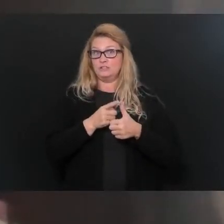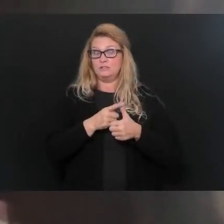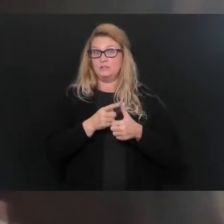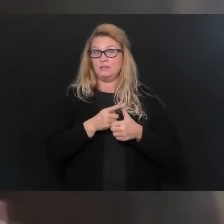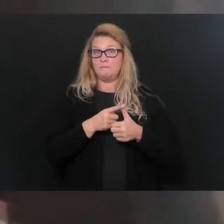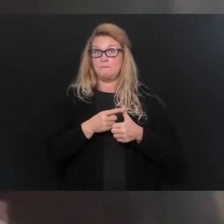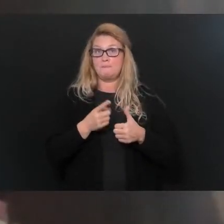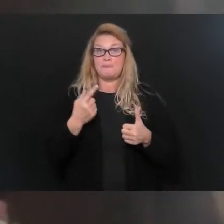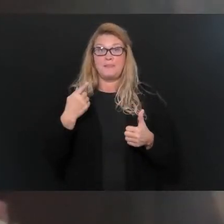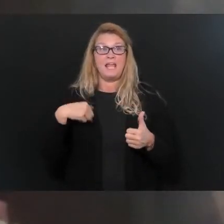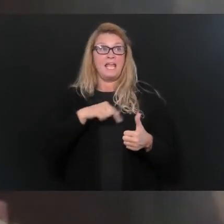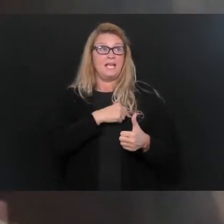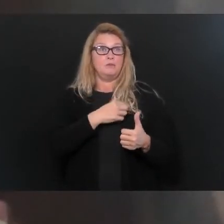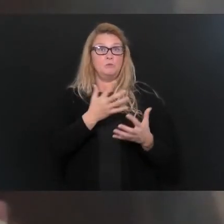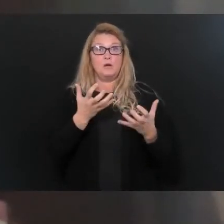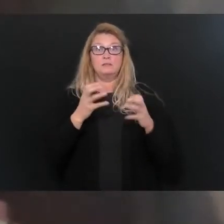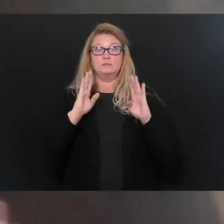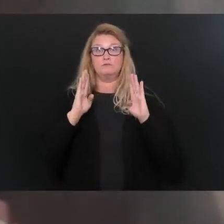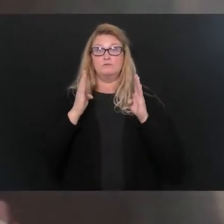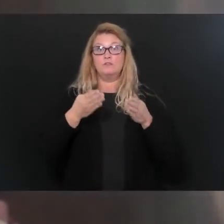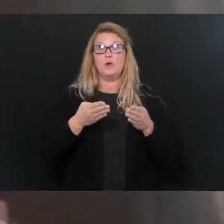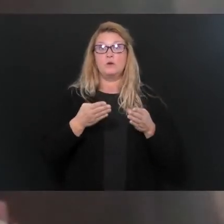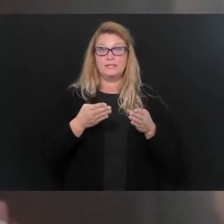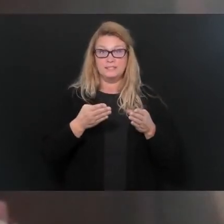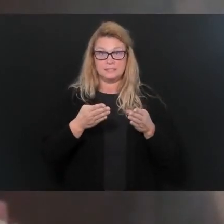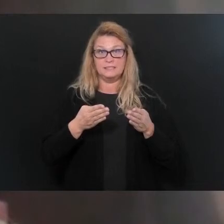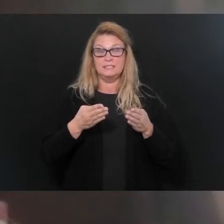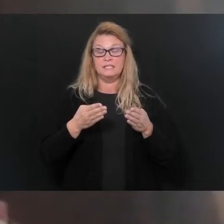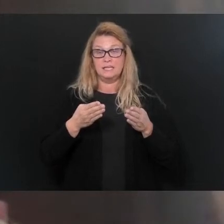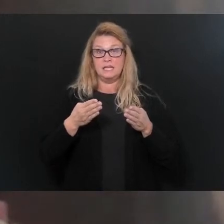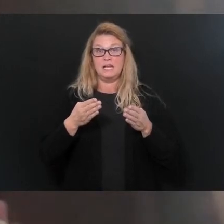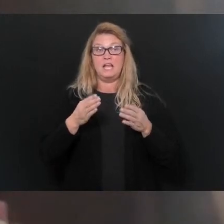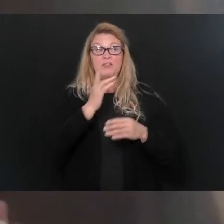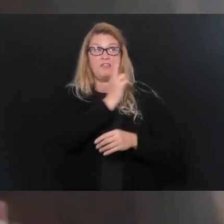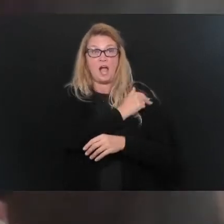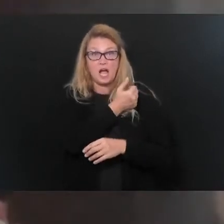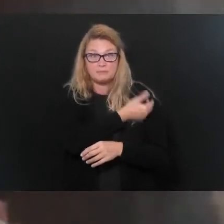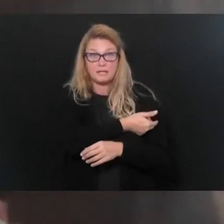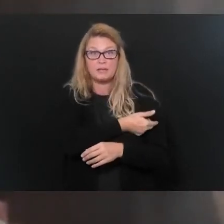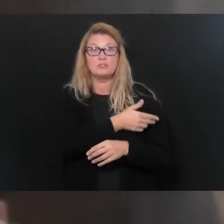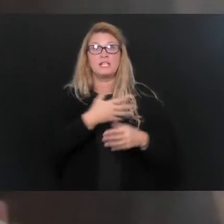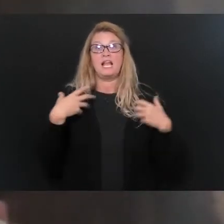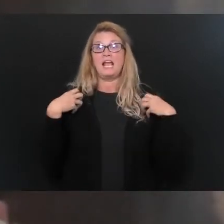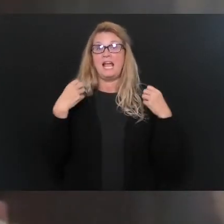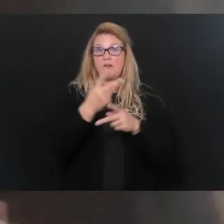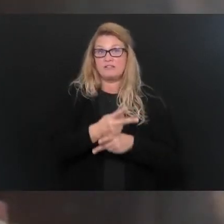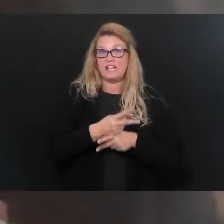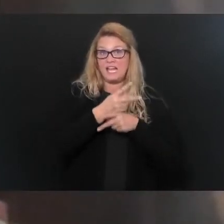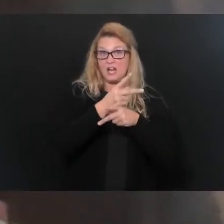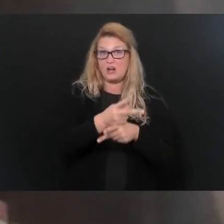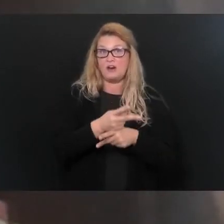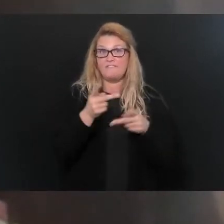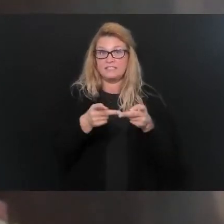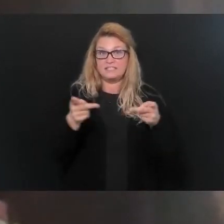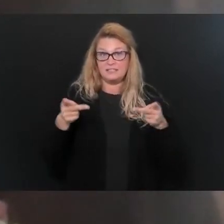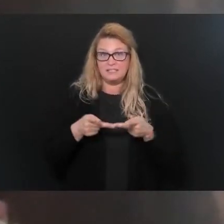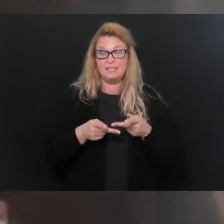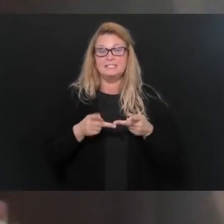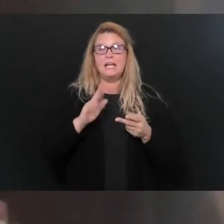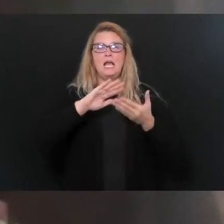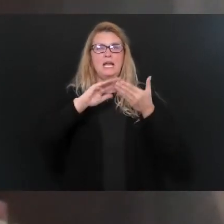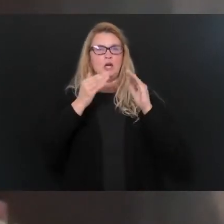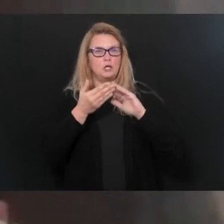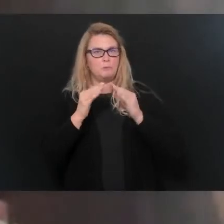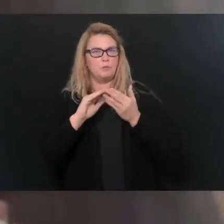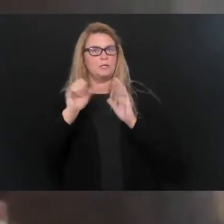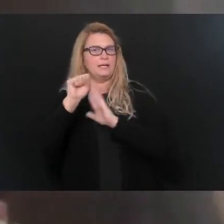to be focused at maintaining critical capacities in our hospitals, our healthcare sector, and also in our community and